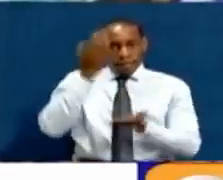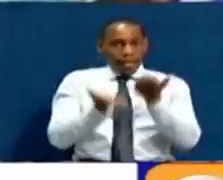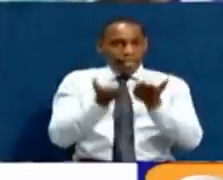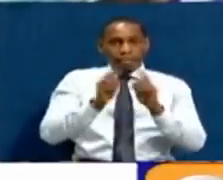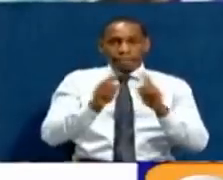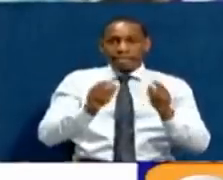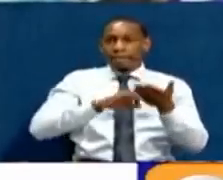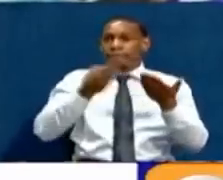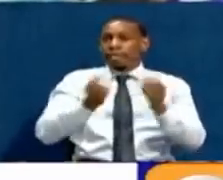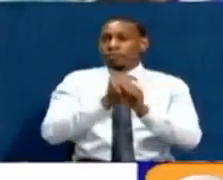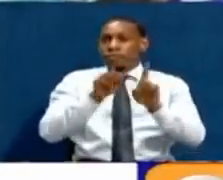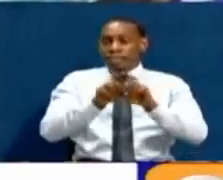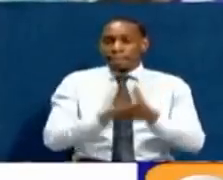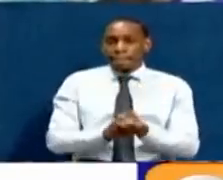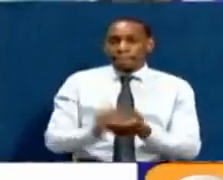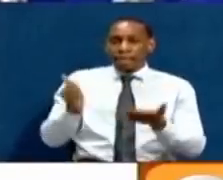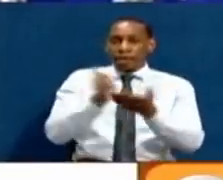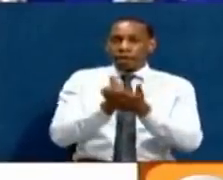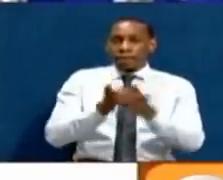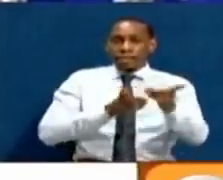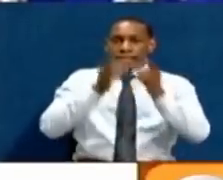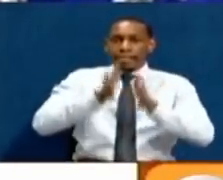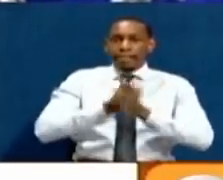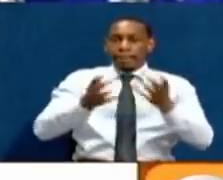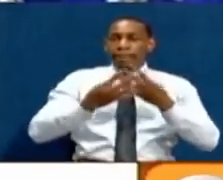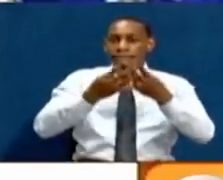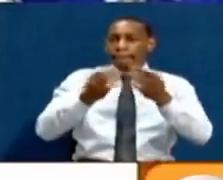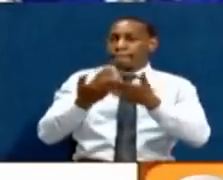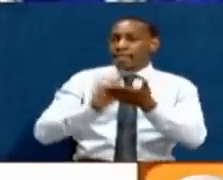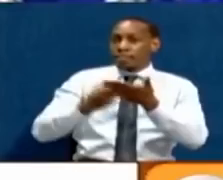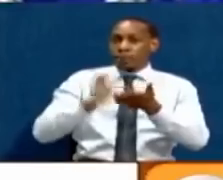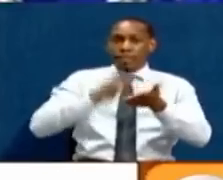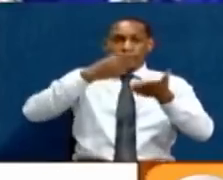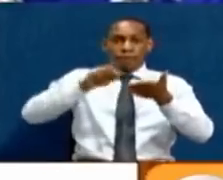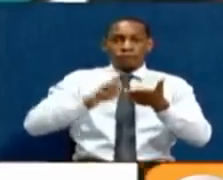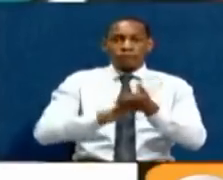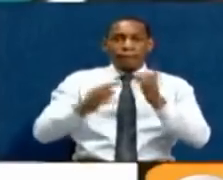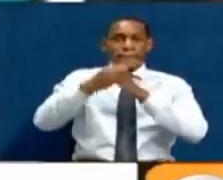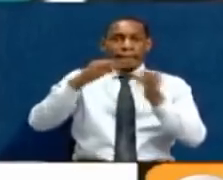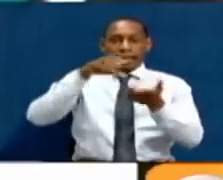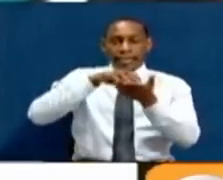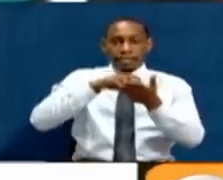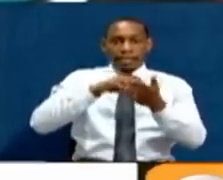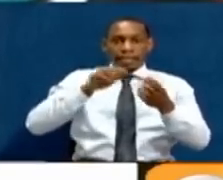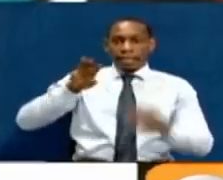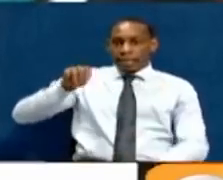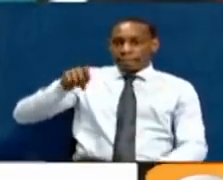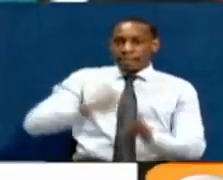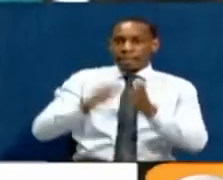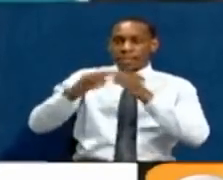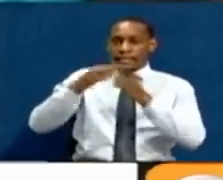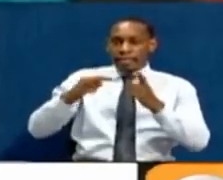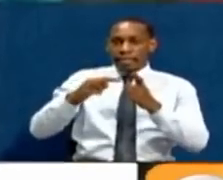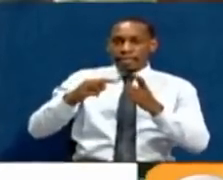assessment, but they failed to do so. The Office of the Director of Public Prosecutions last week okayed a murder charge against Jumwa over the killing